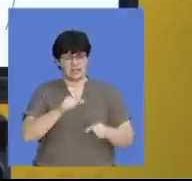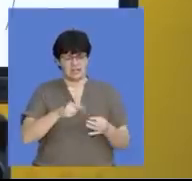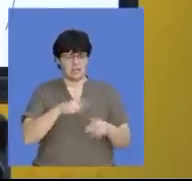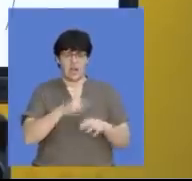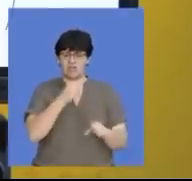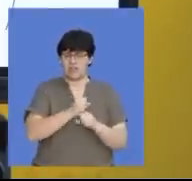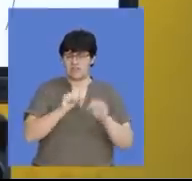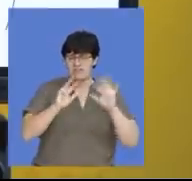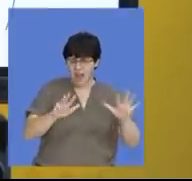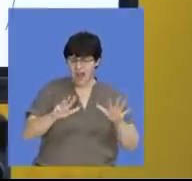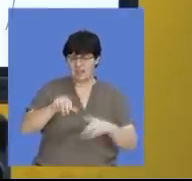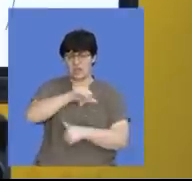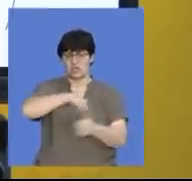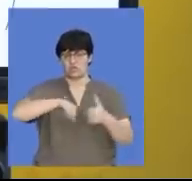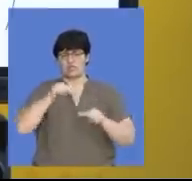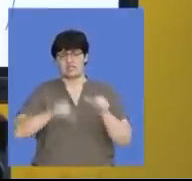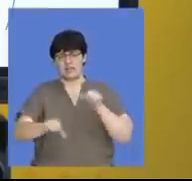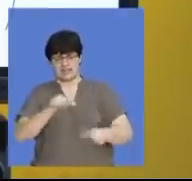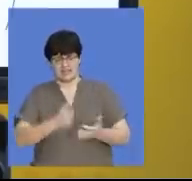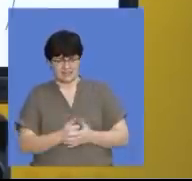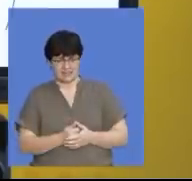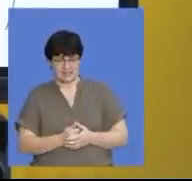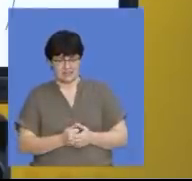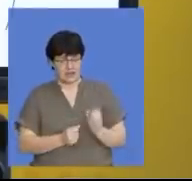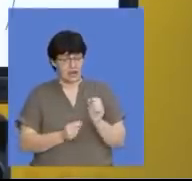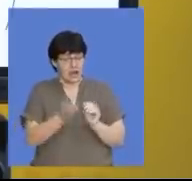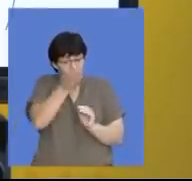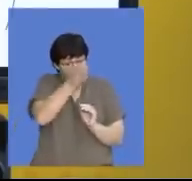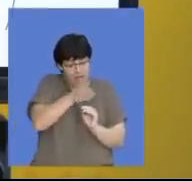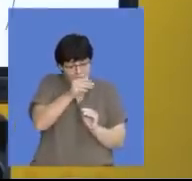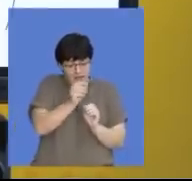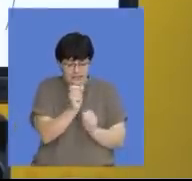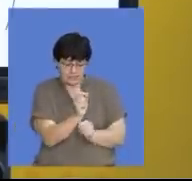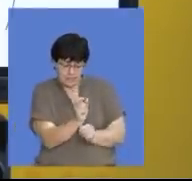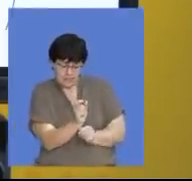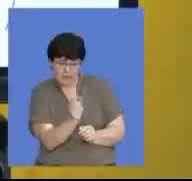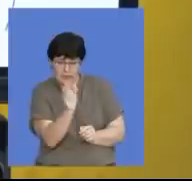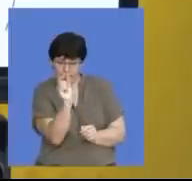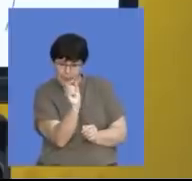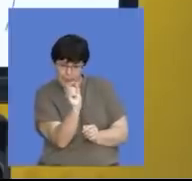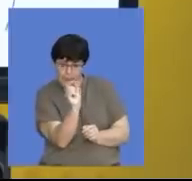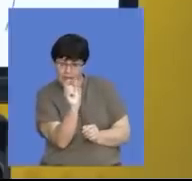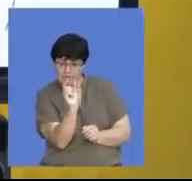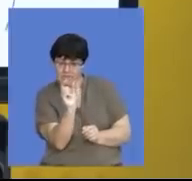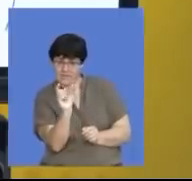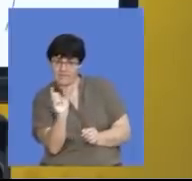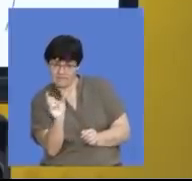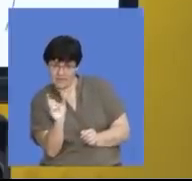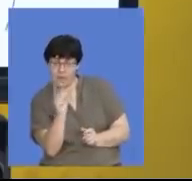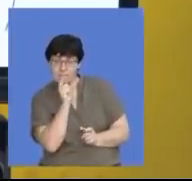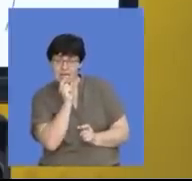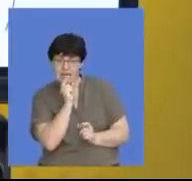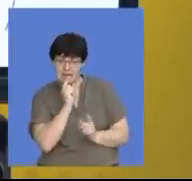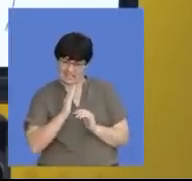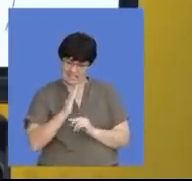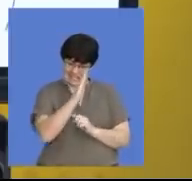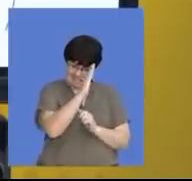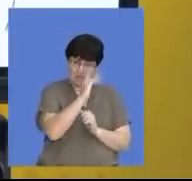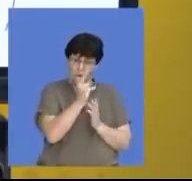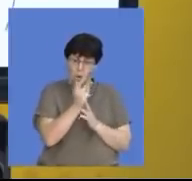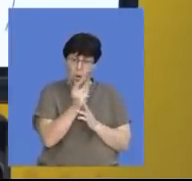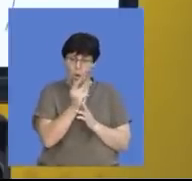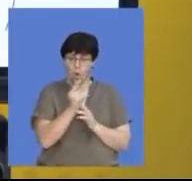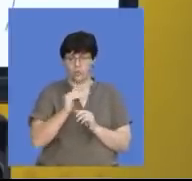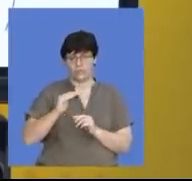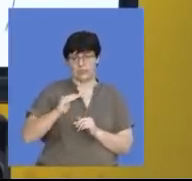social sciences? The spaces between the contour lines determine whether it's a steep or gentle